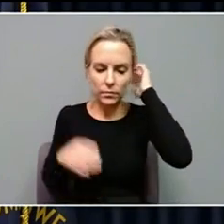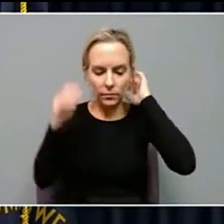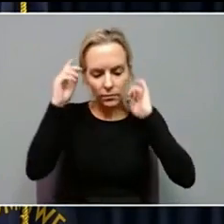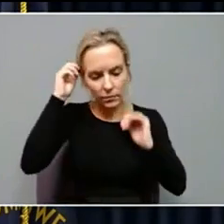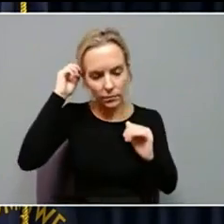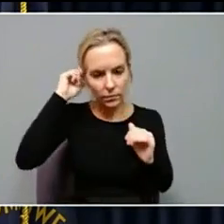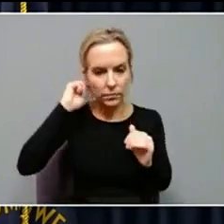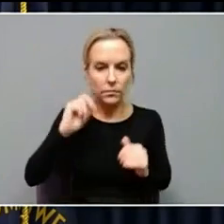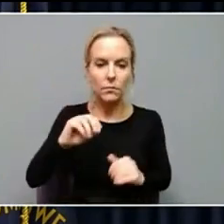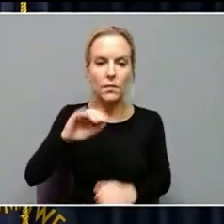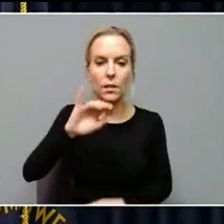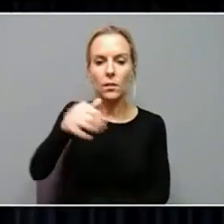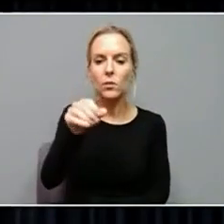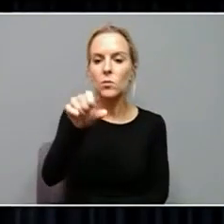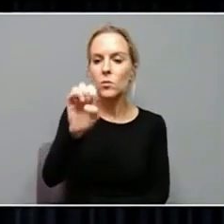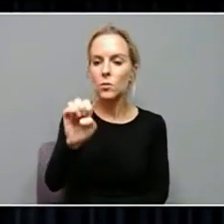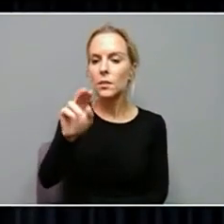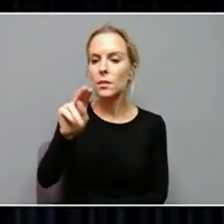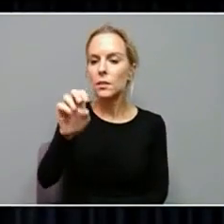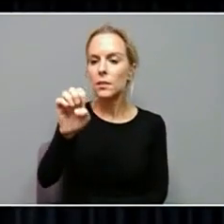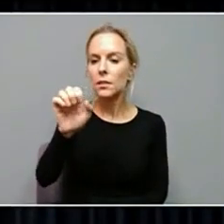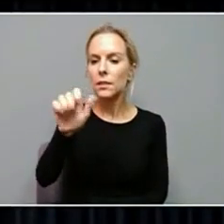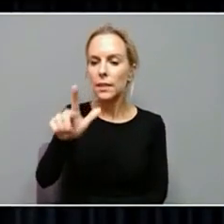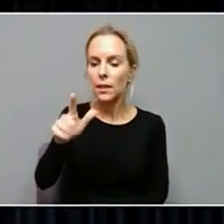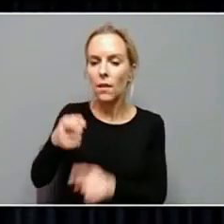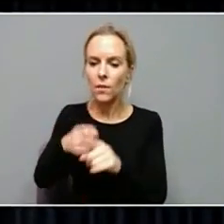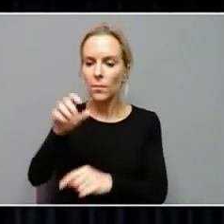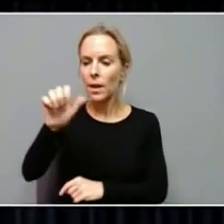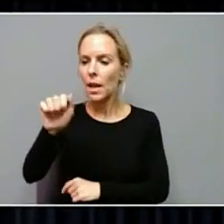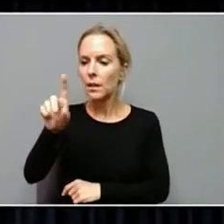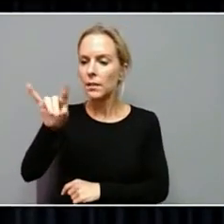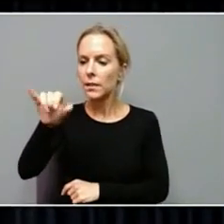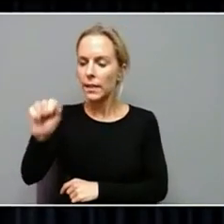Jose Neil Donis from Aldea.